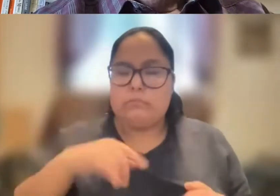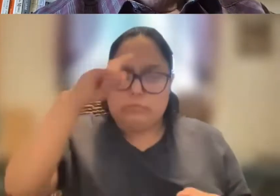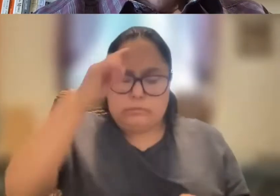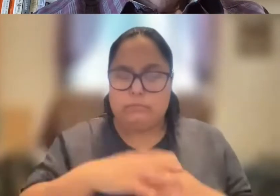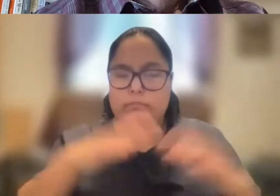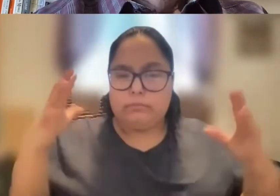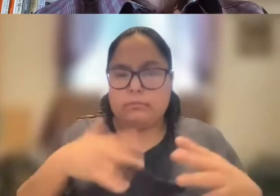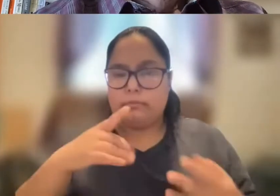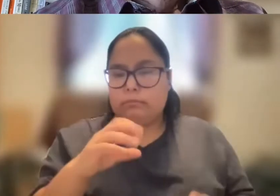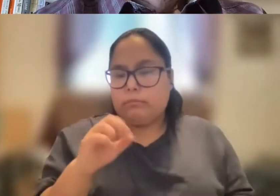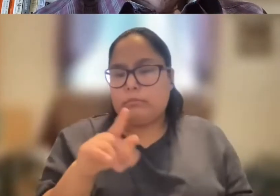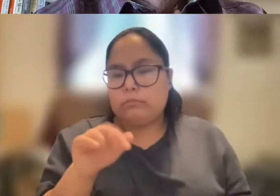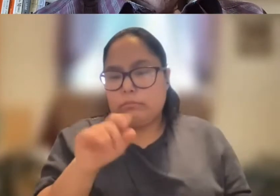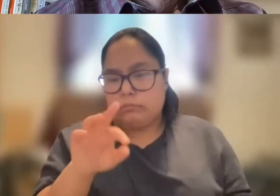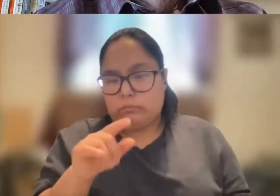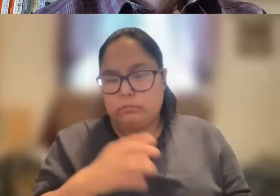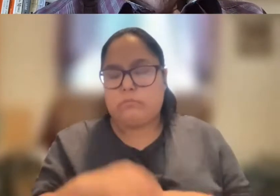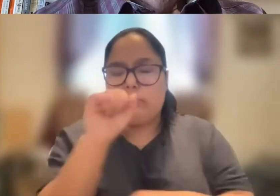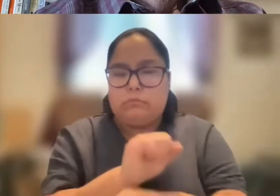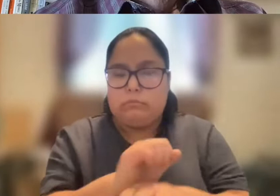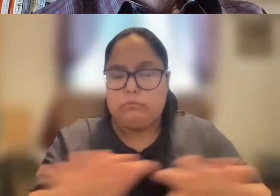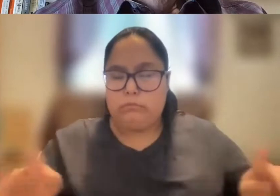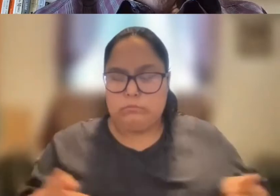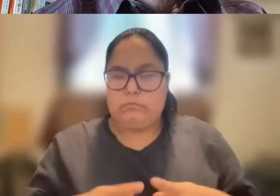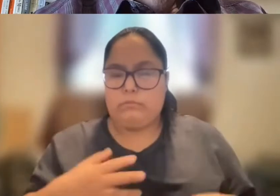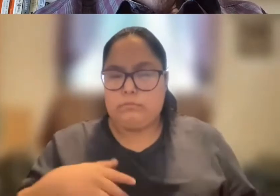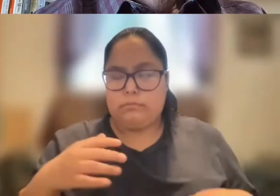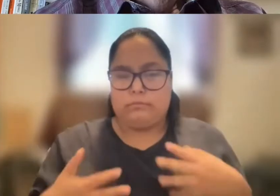makes it comfortable, makes it a good work environment. And